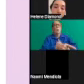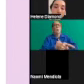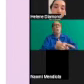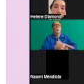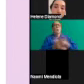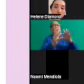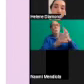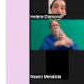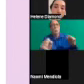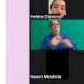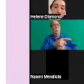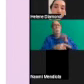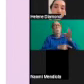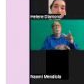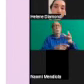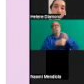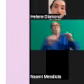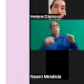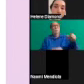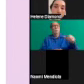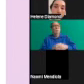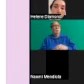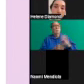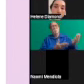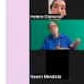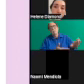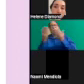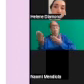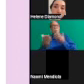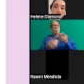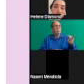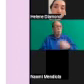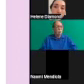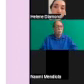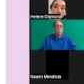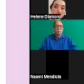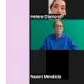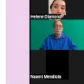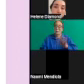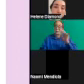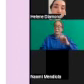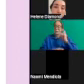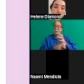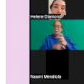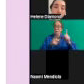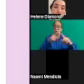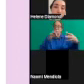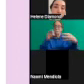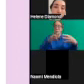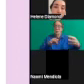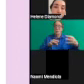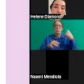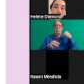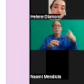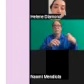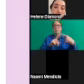I carry you across the threshold? This one's difficult to define because it comes from a